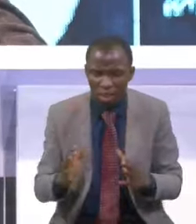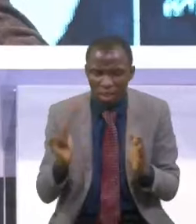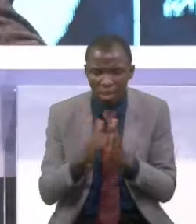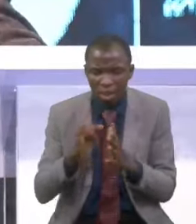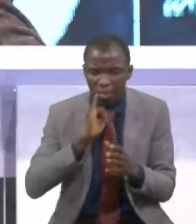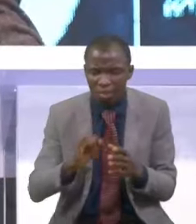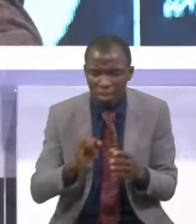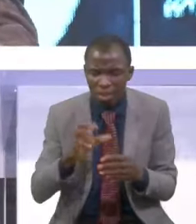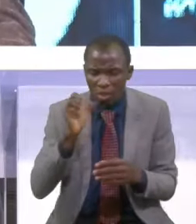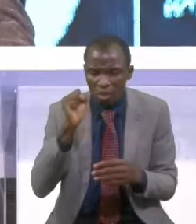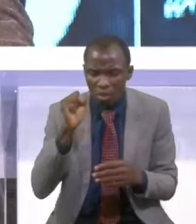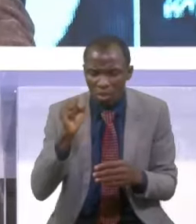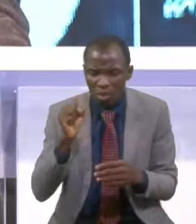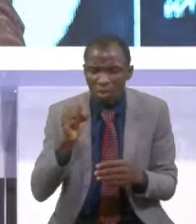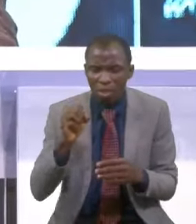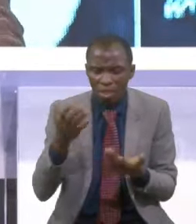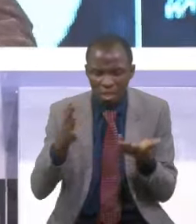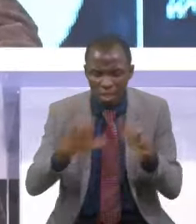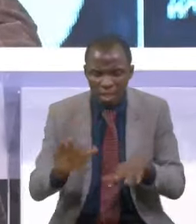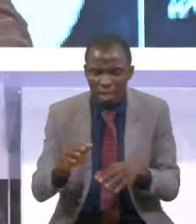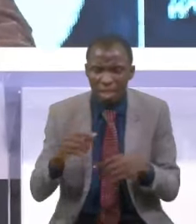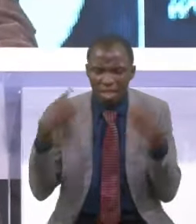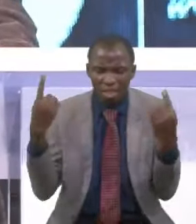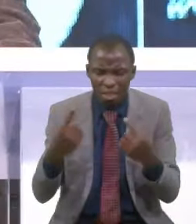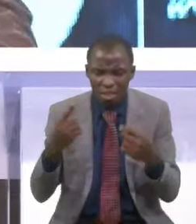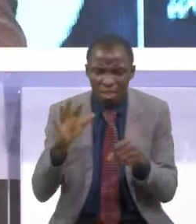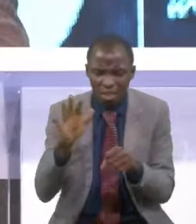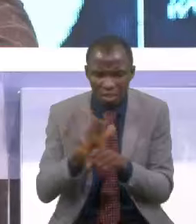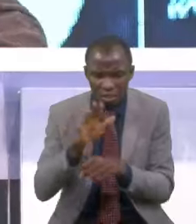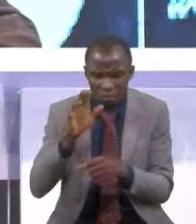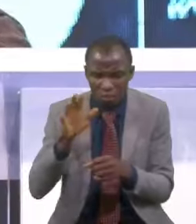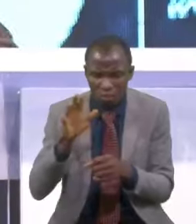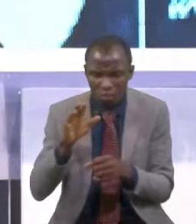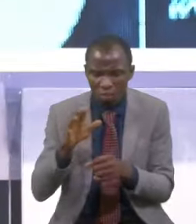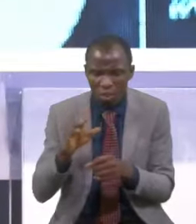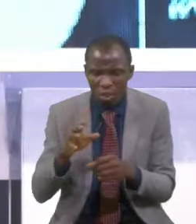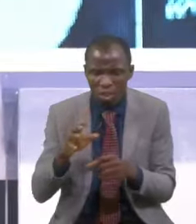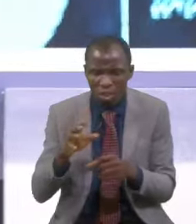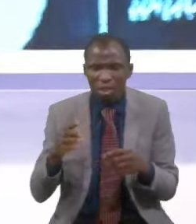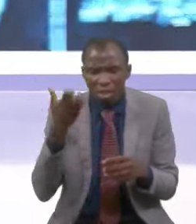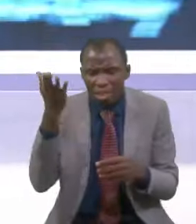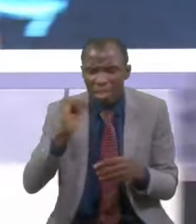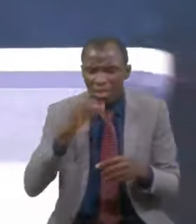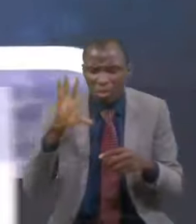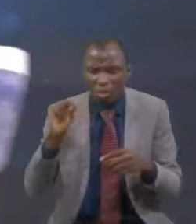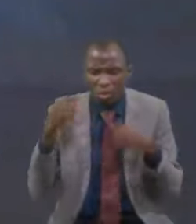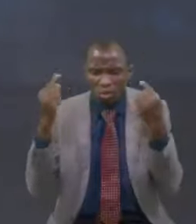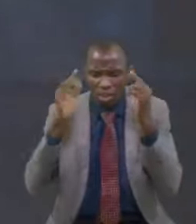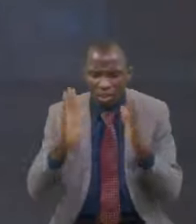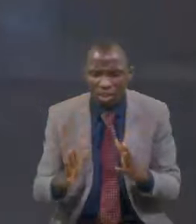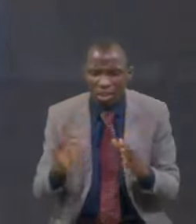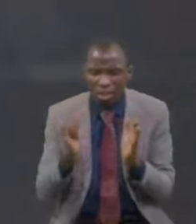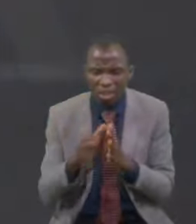deadly sinful, devilishly sinful. There is no sinner that is so